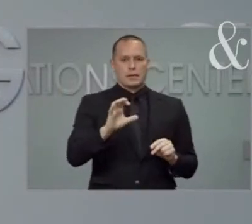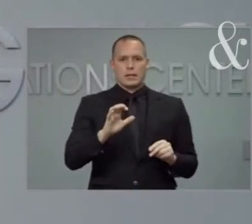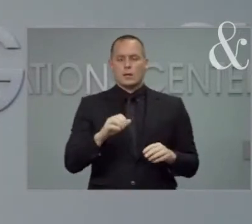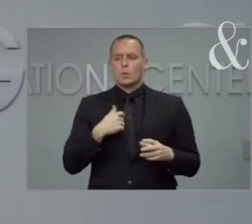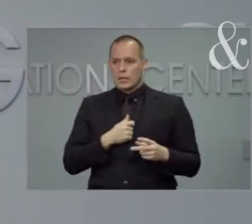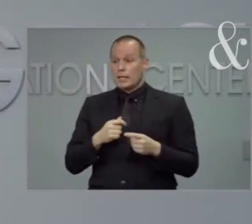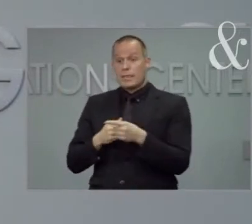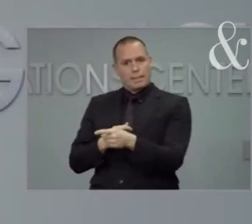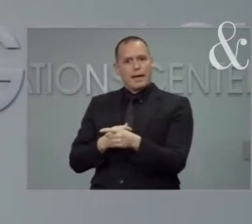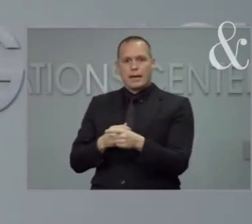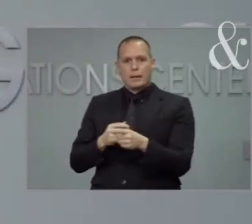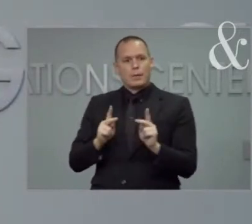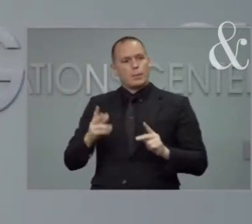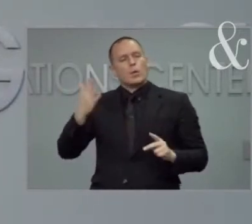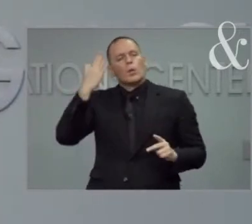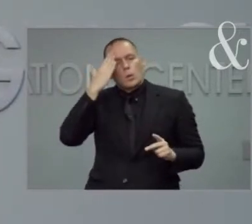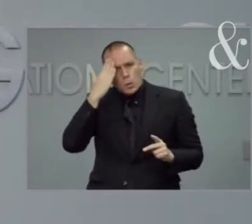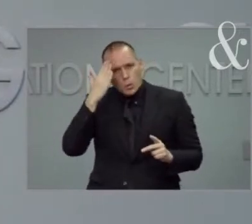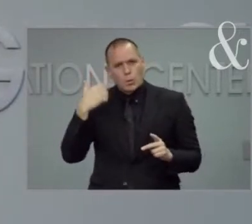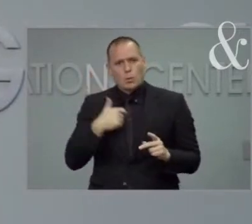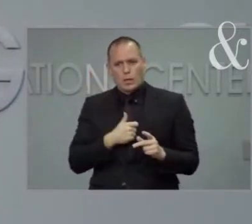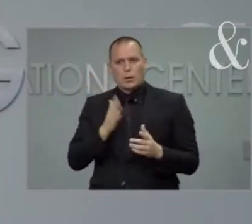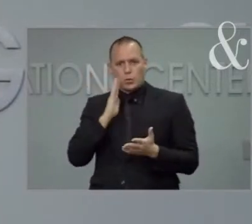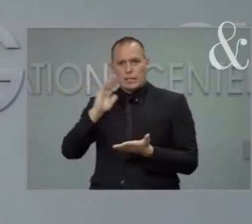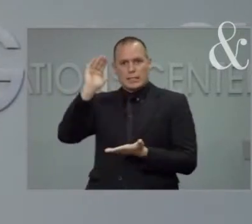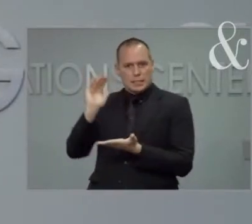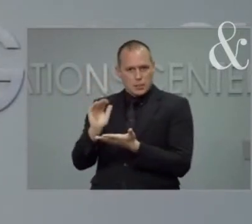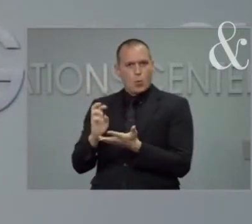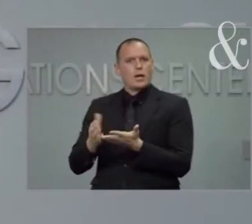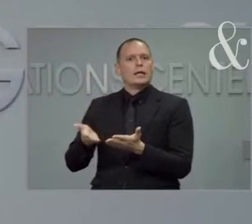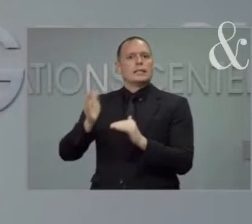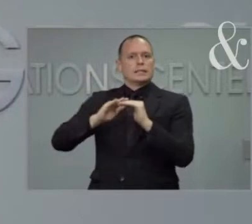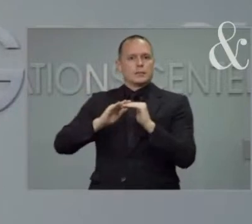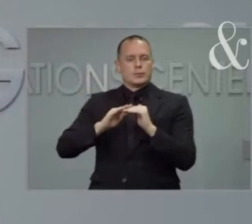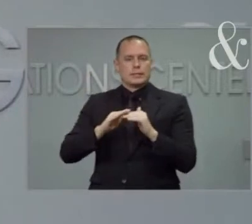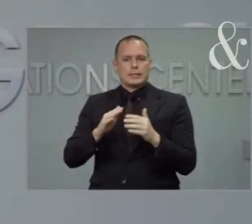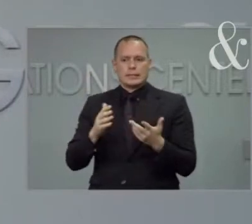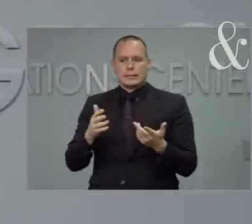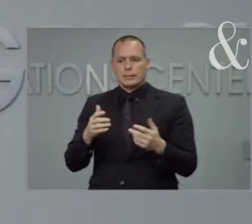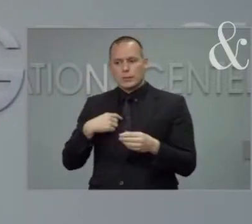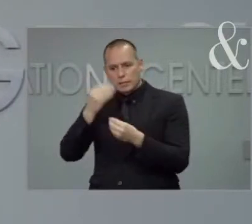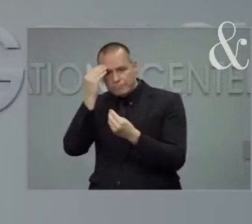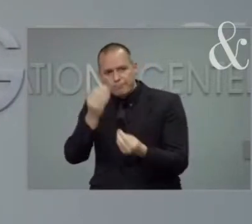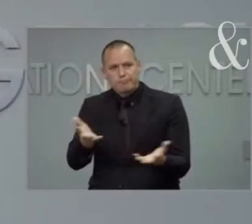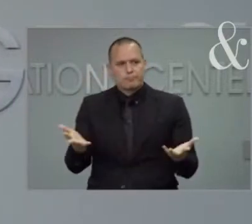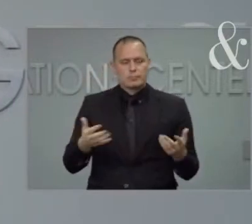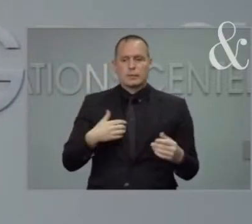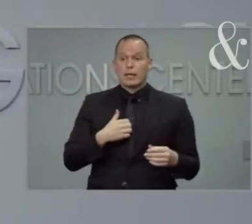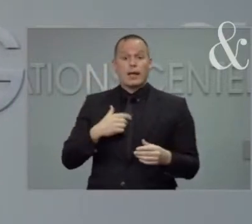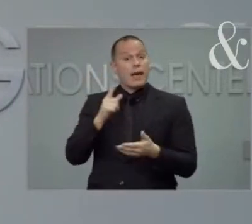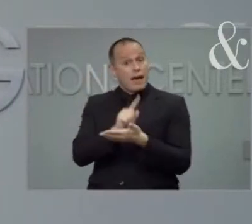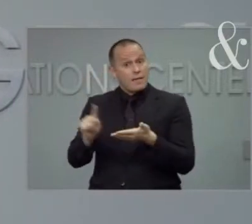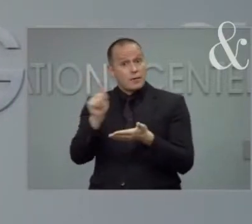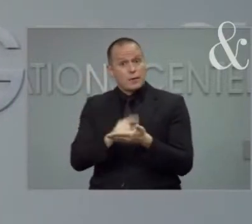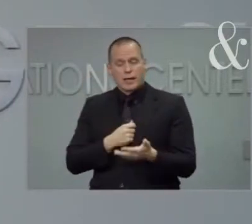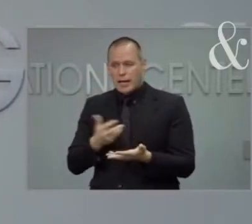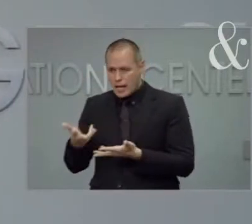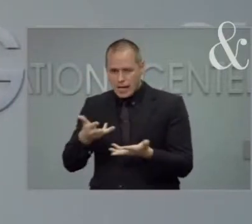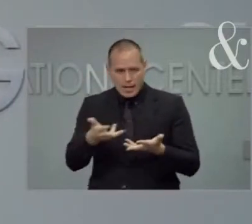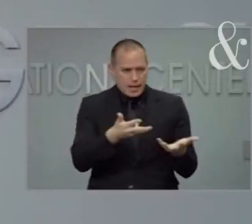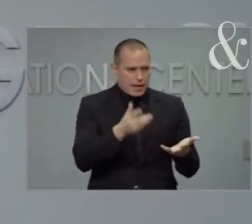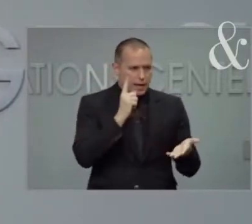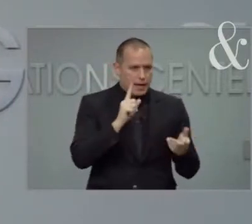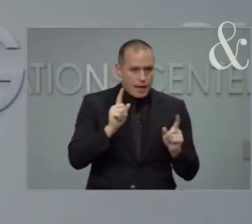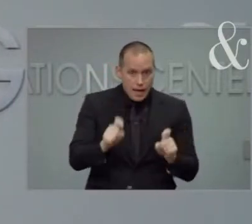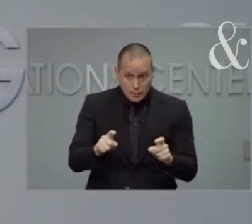know we were going to make a change in their allocation so they can adjust. Every week, we ask them, do they feel that they can take